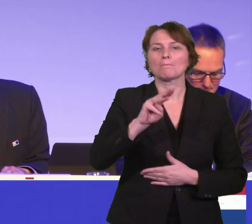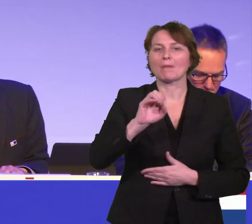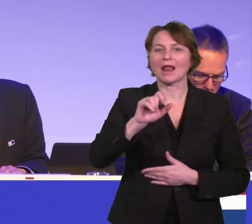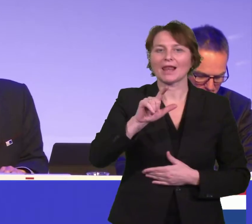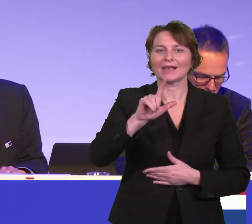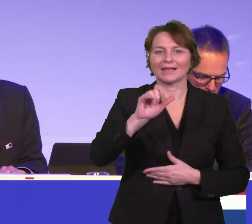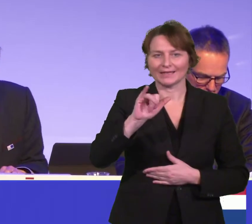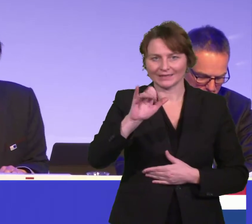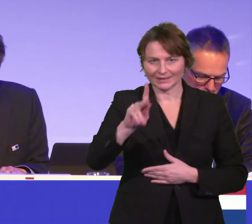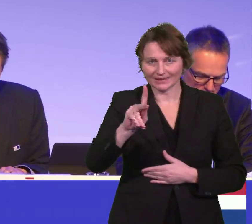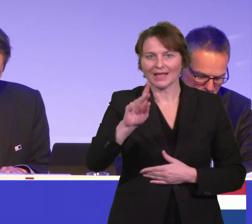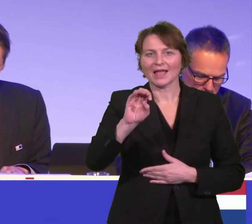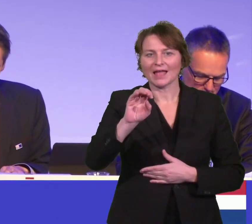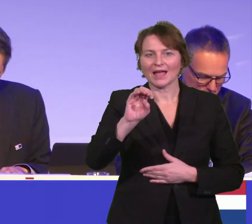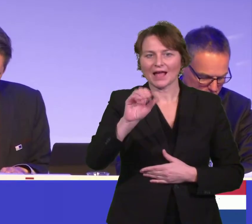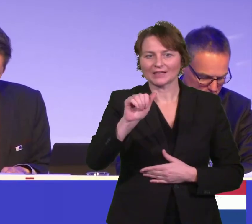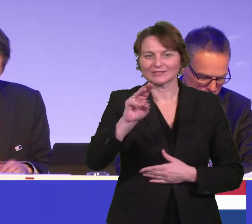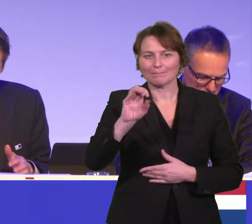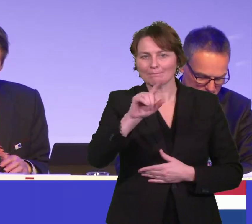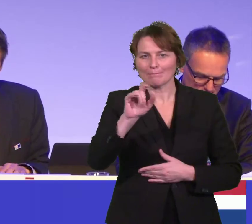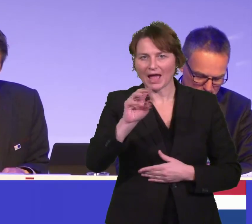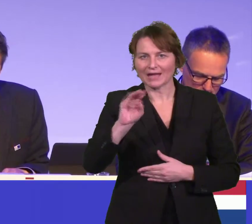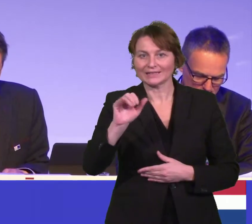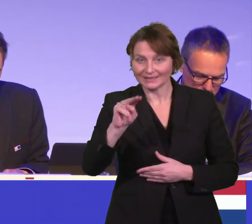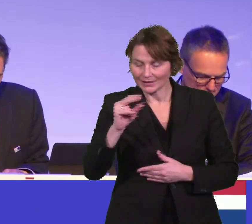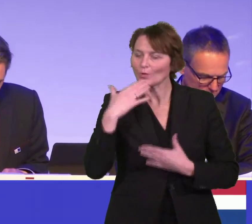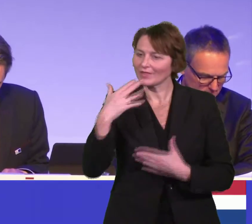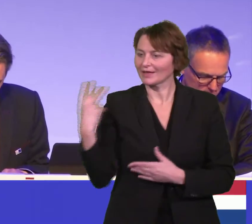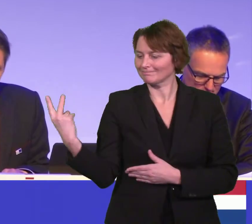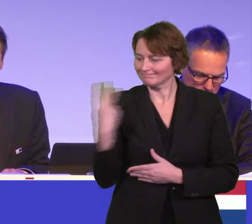myself, I would like to thank you very much, all the participants of this meeting,